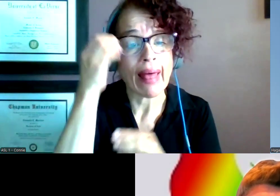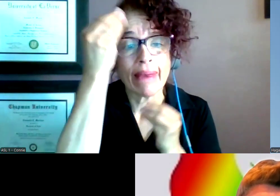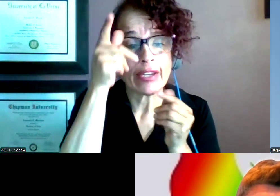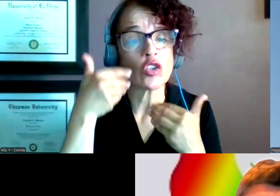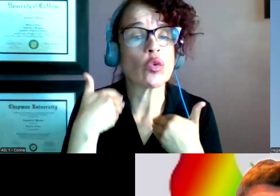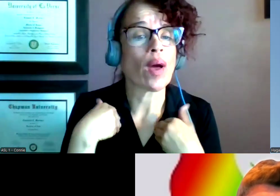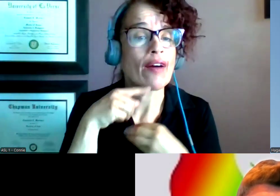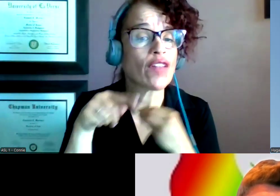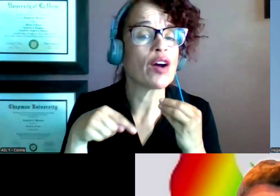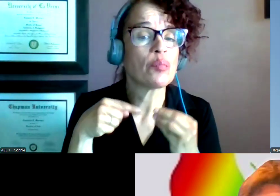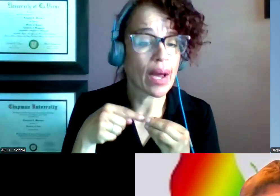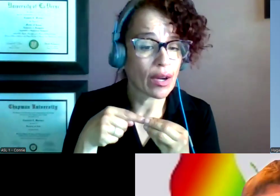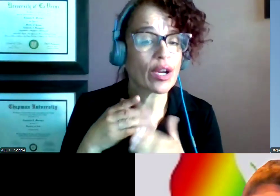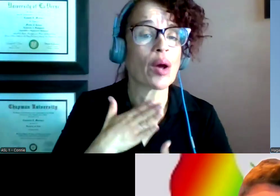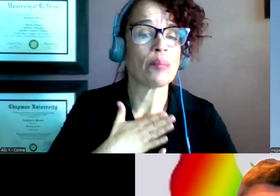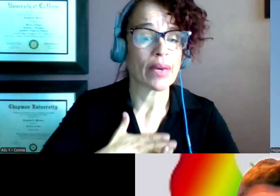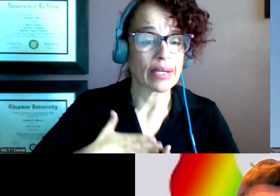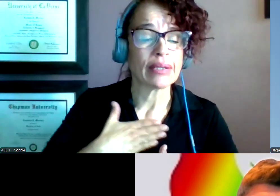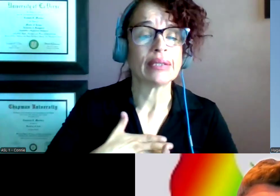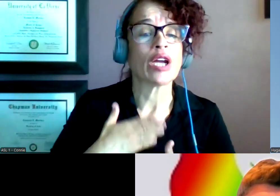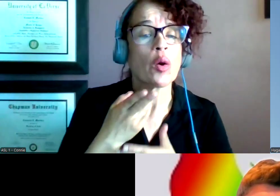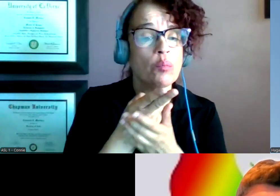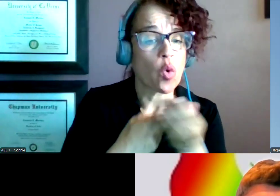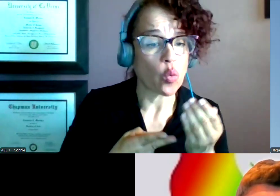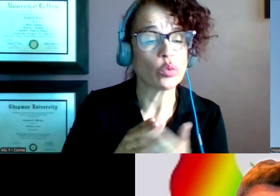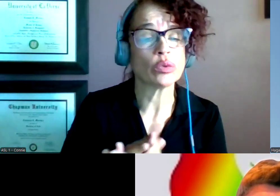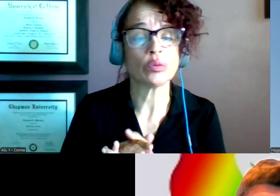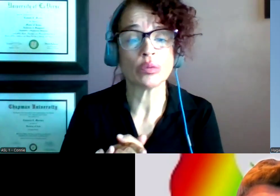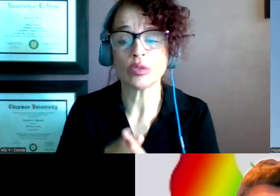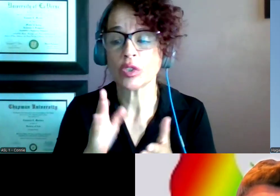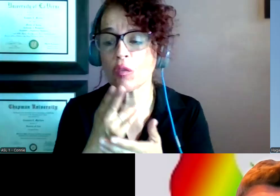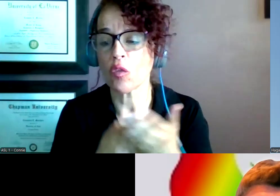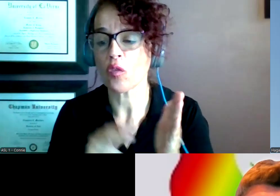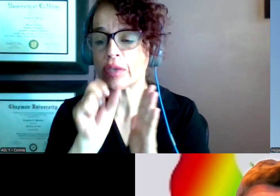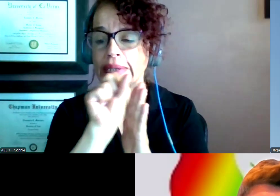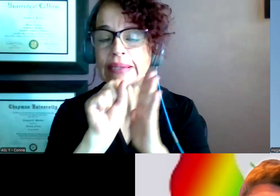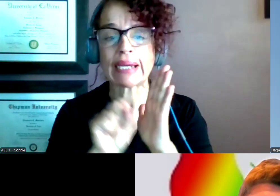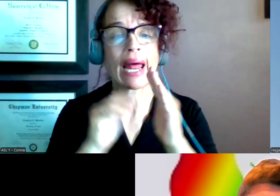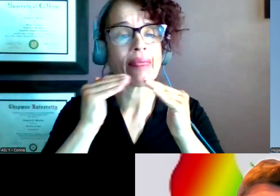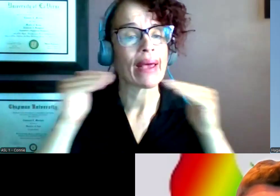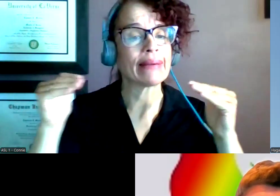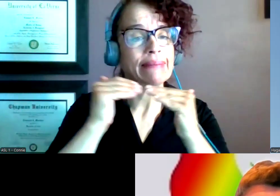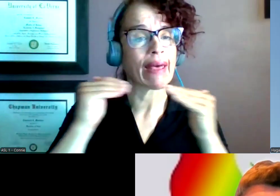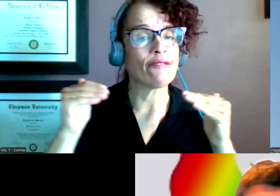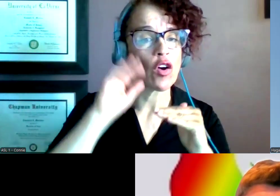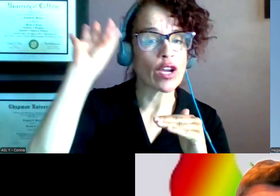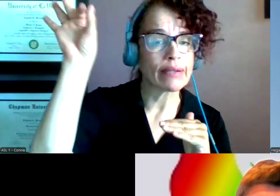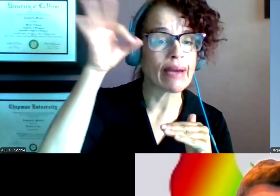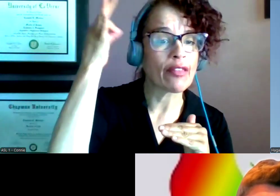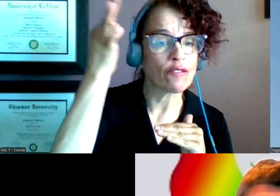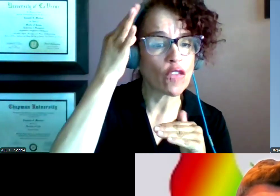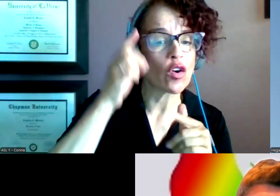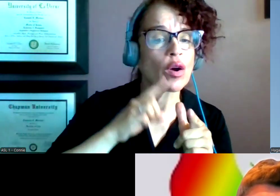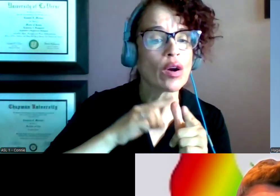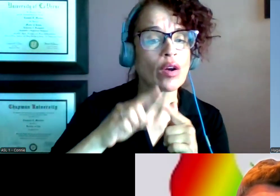have about these bills, and both on the state level as well as the federal level, and then all